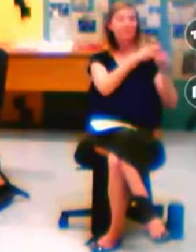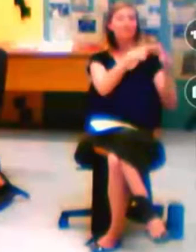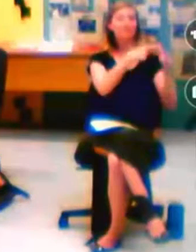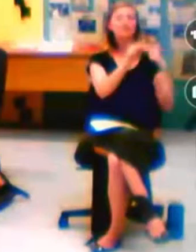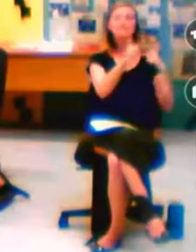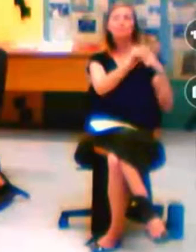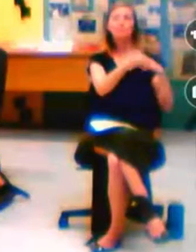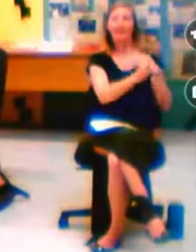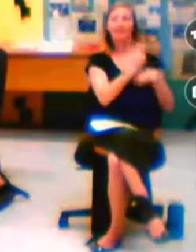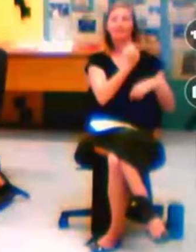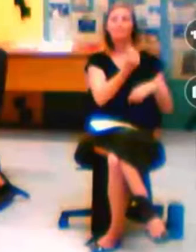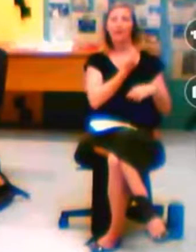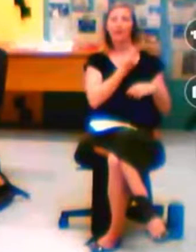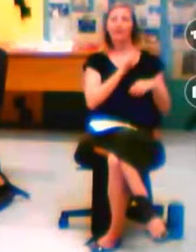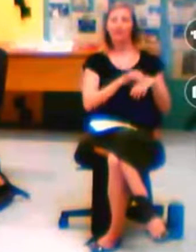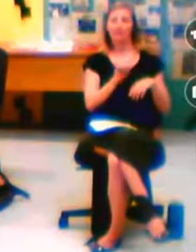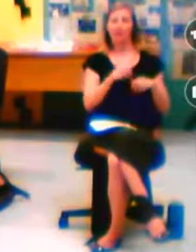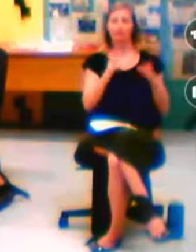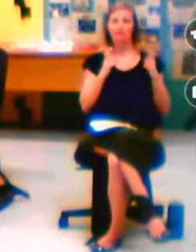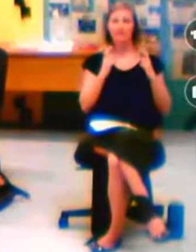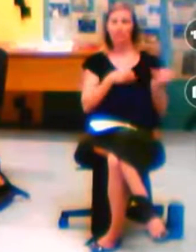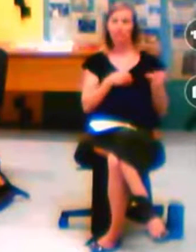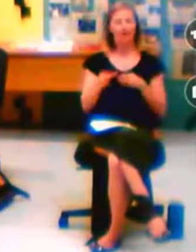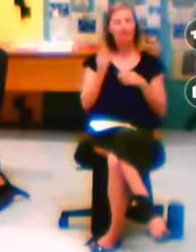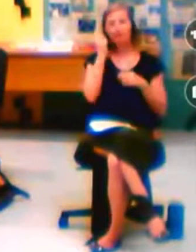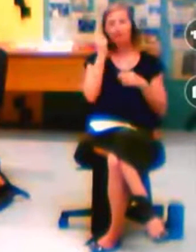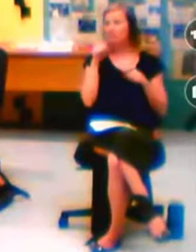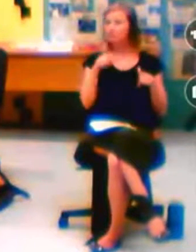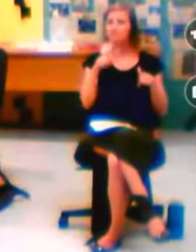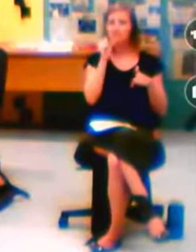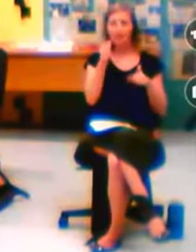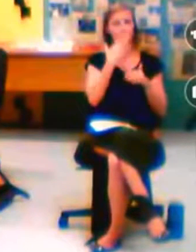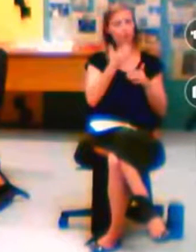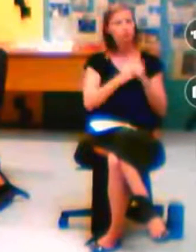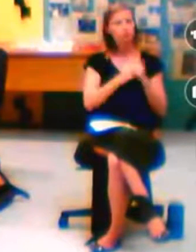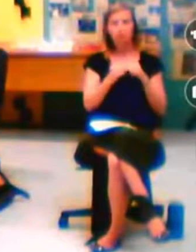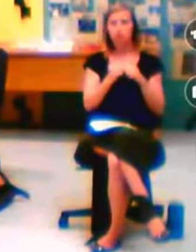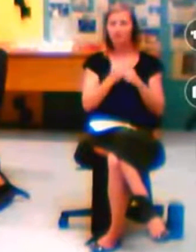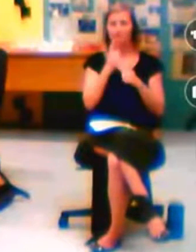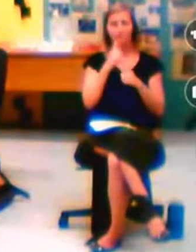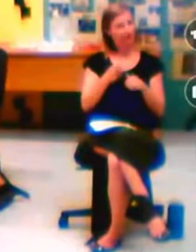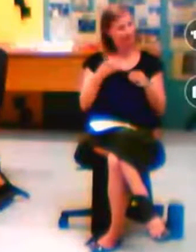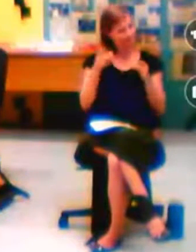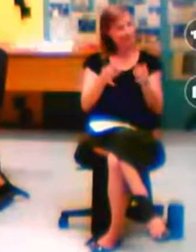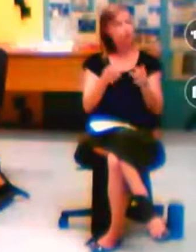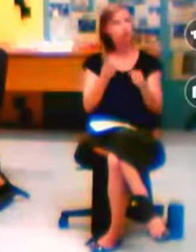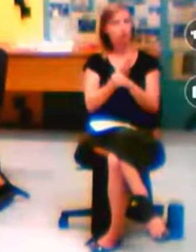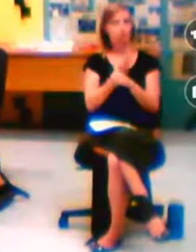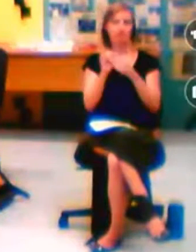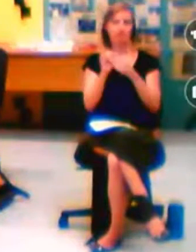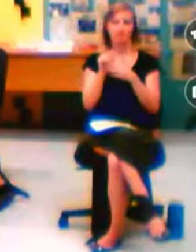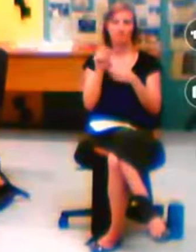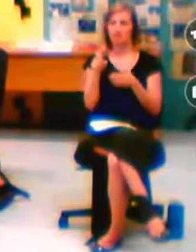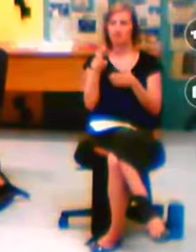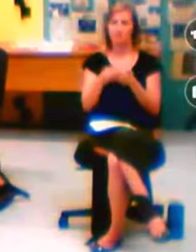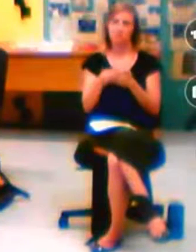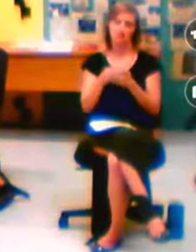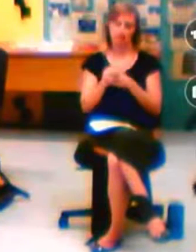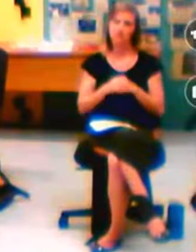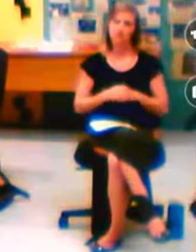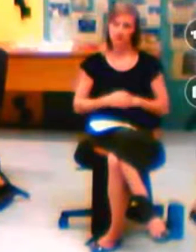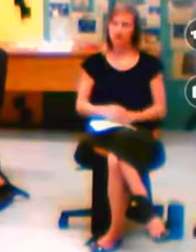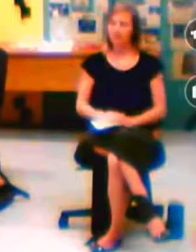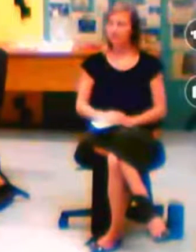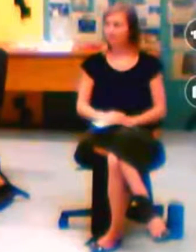at the Colorado Health Exchange, was a very, very nice package. You were vested after a year, and you had something like 10% return on